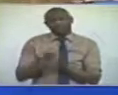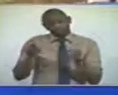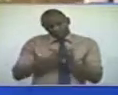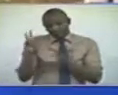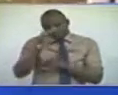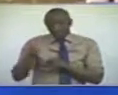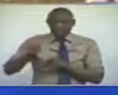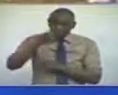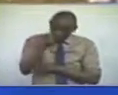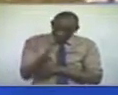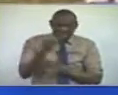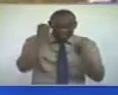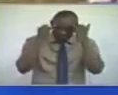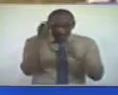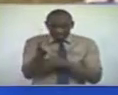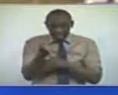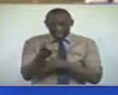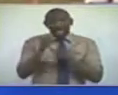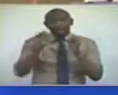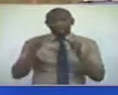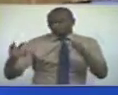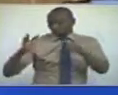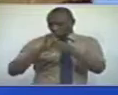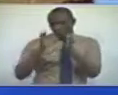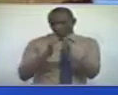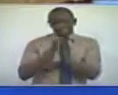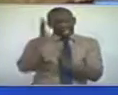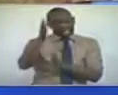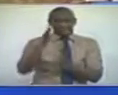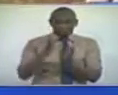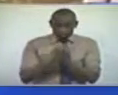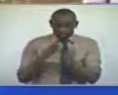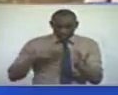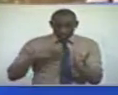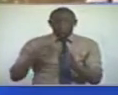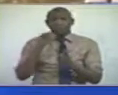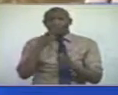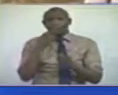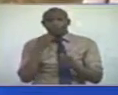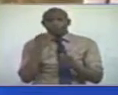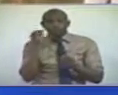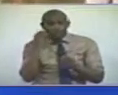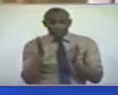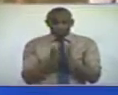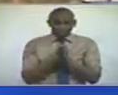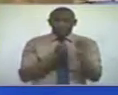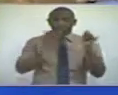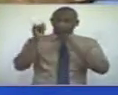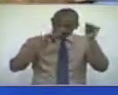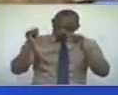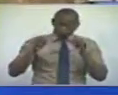value addition initiatives, and to link them directly to both domestic and global